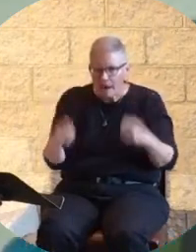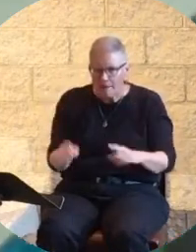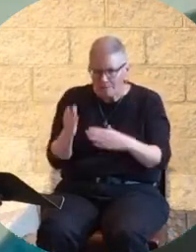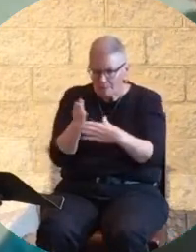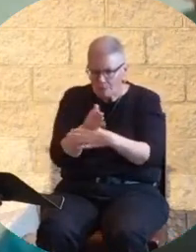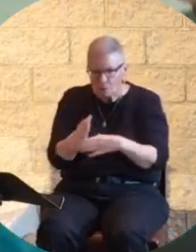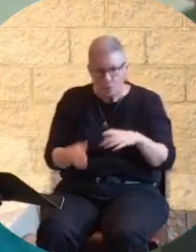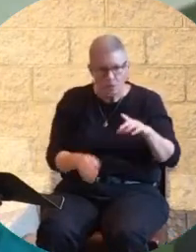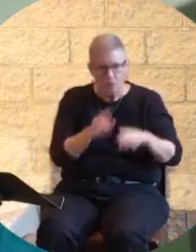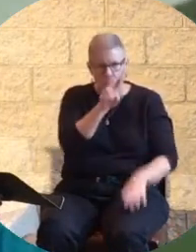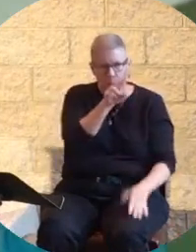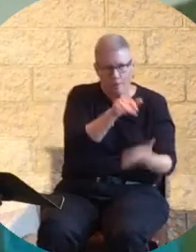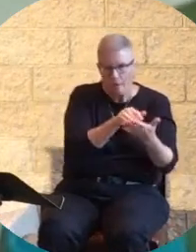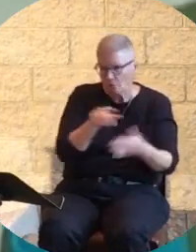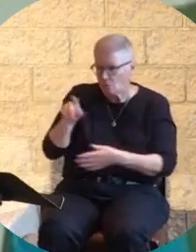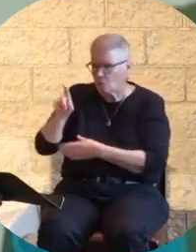2020.